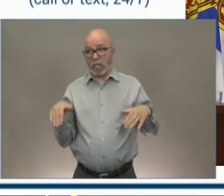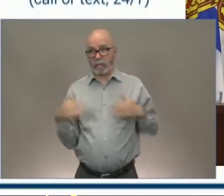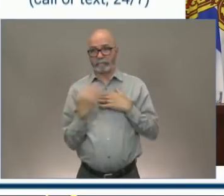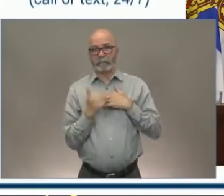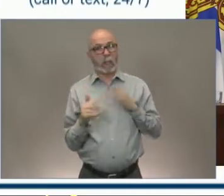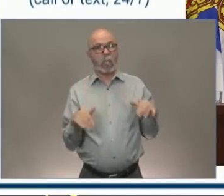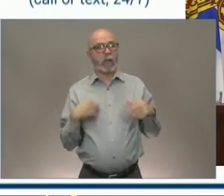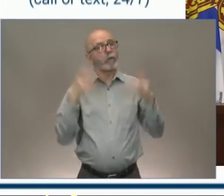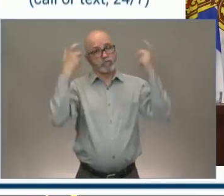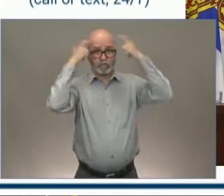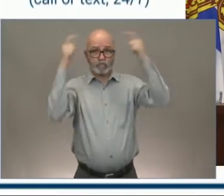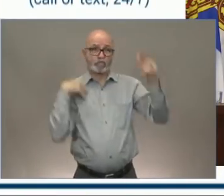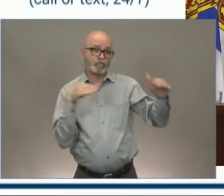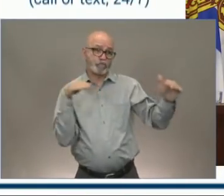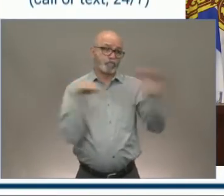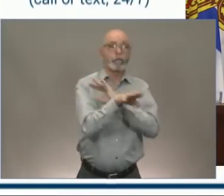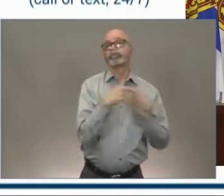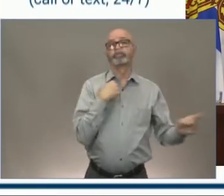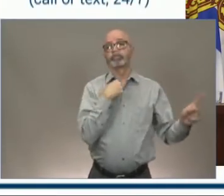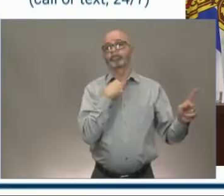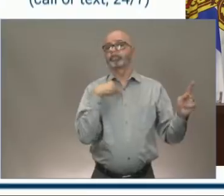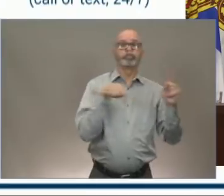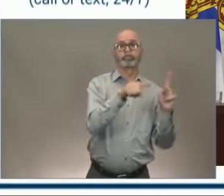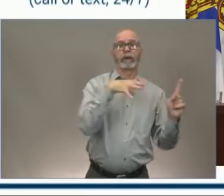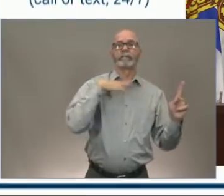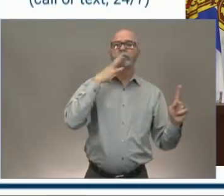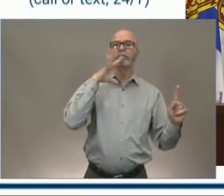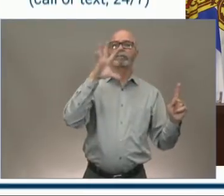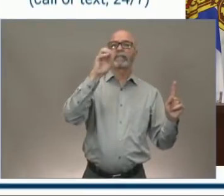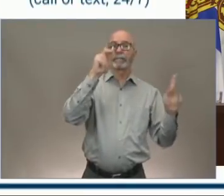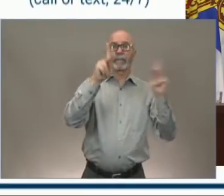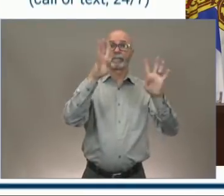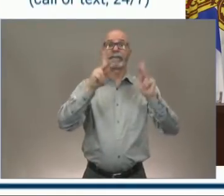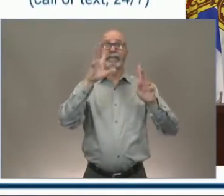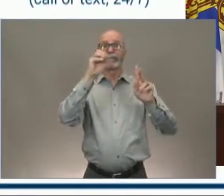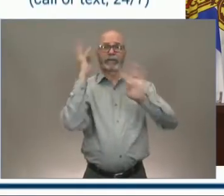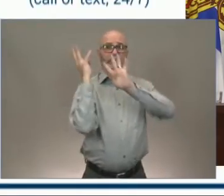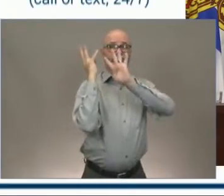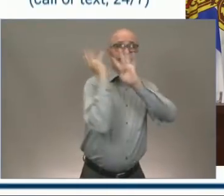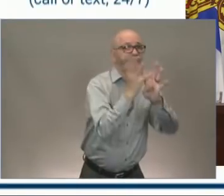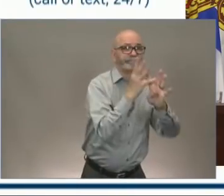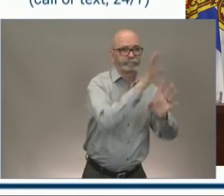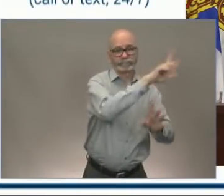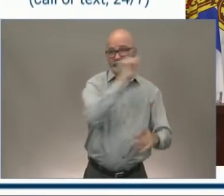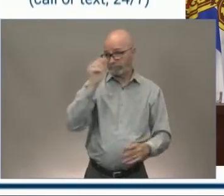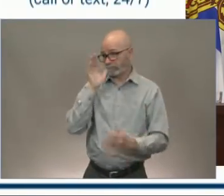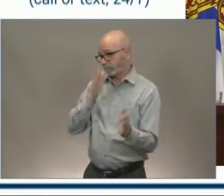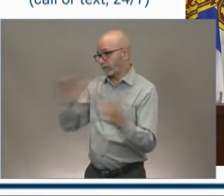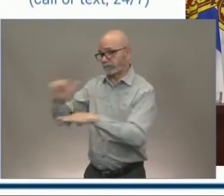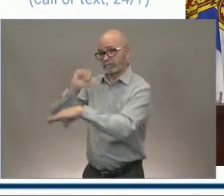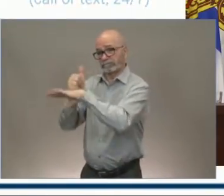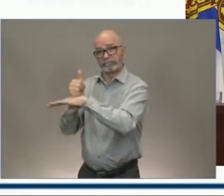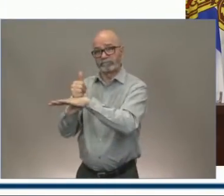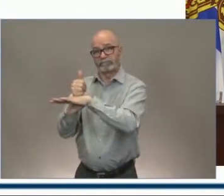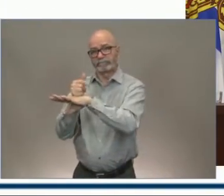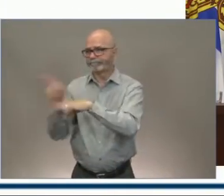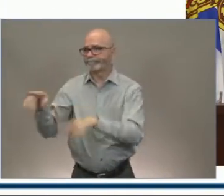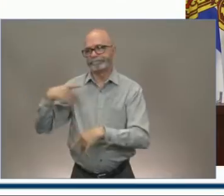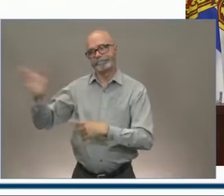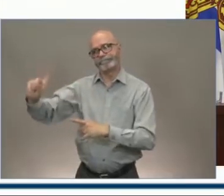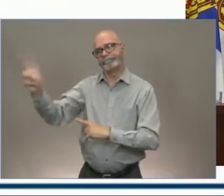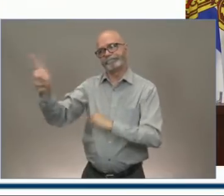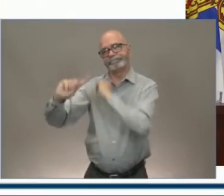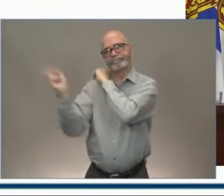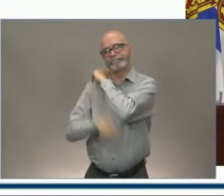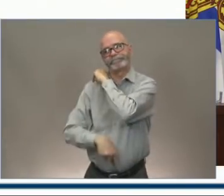that. Are you putting in place processors or even potential penalties to prevent